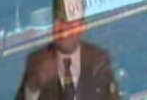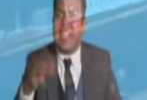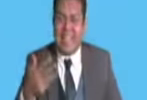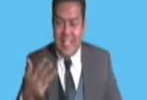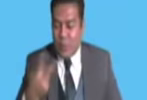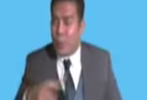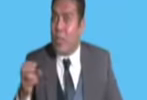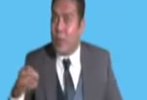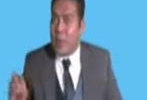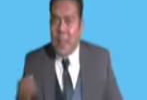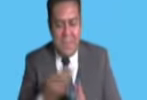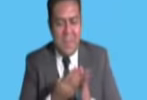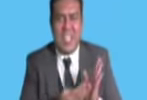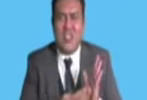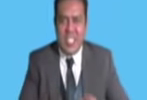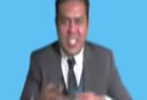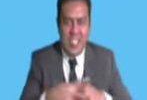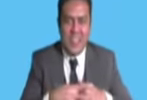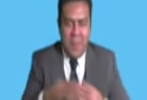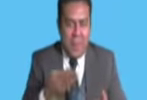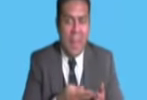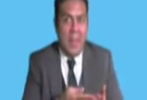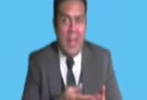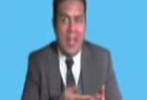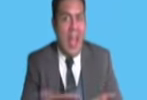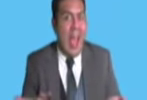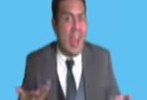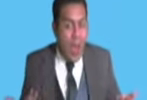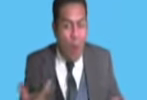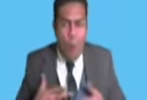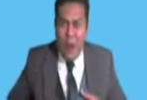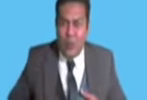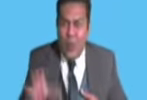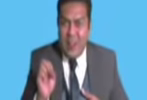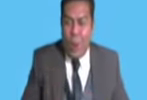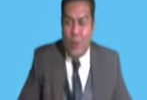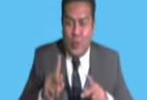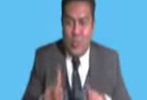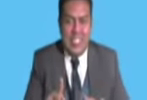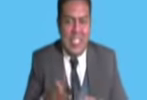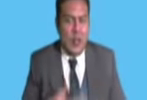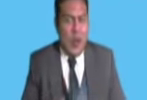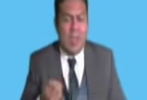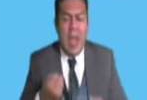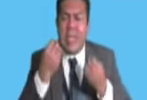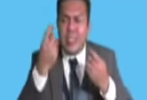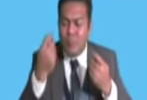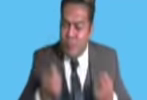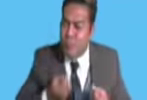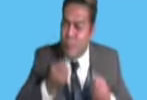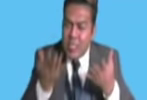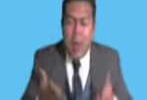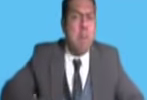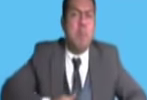2019-2020 budget address. And may I also take this opportunity to express a big vinakabakalevu to